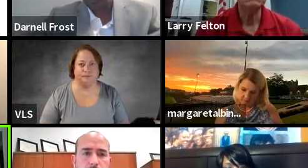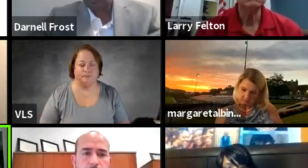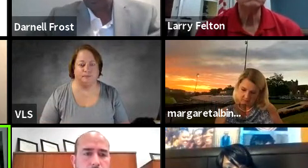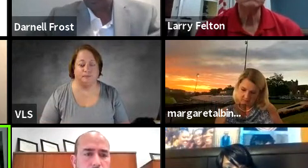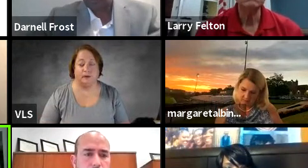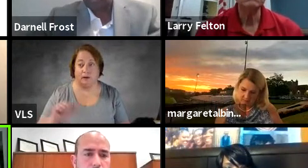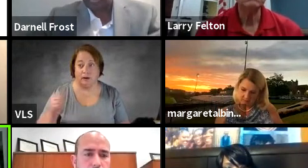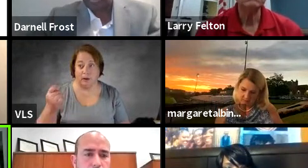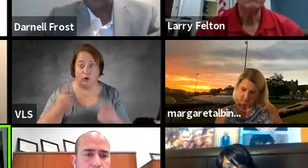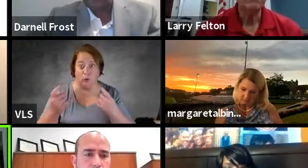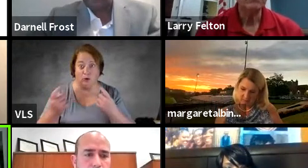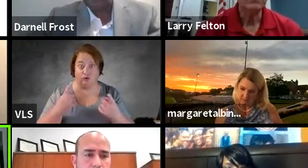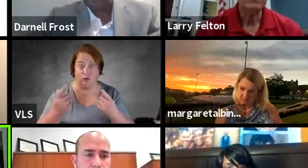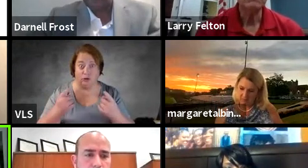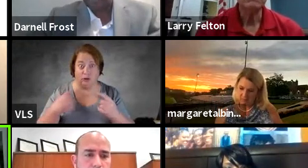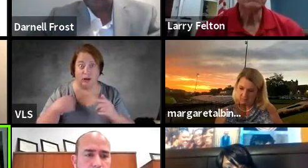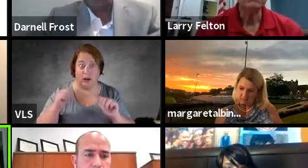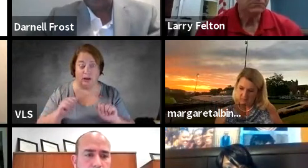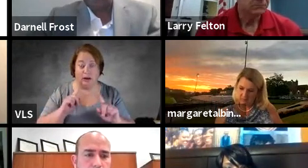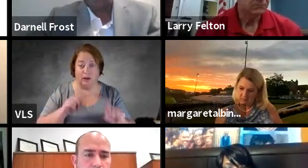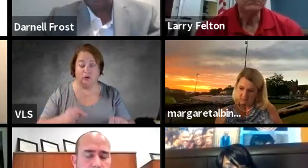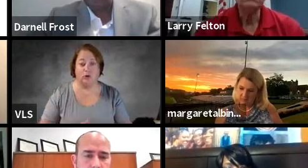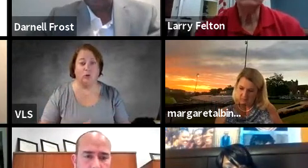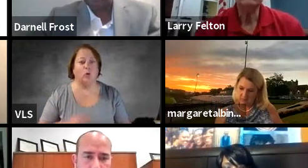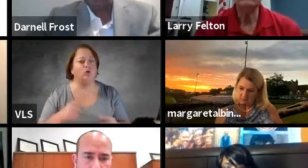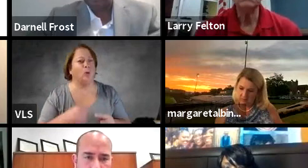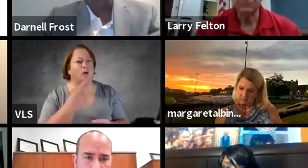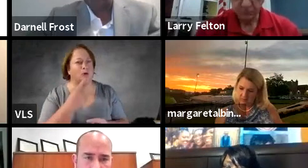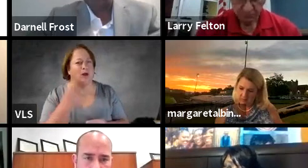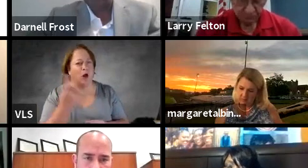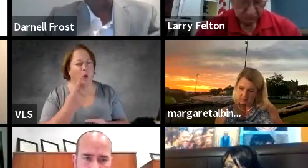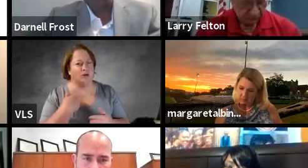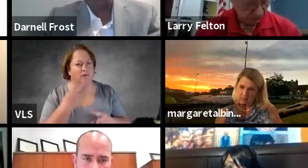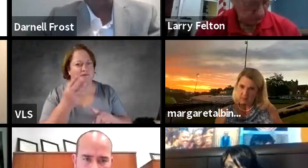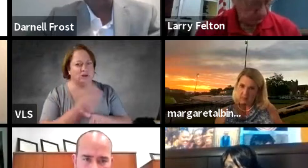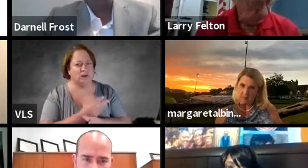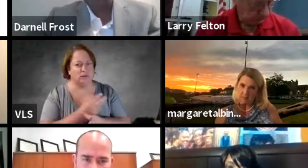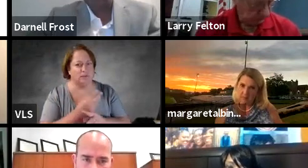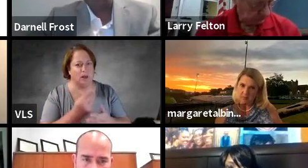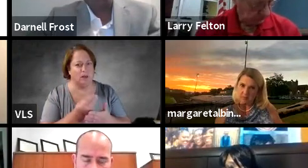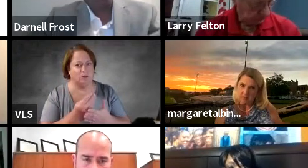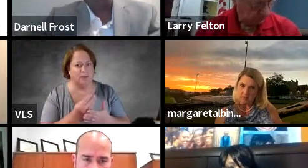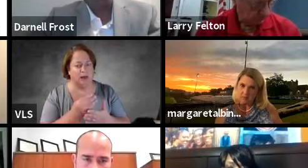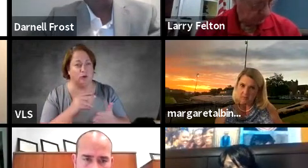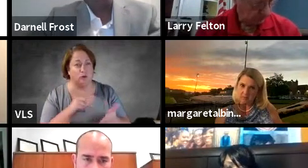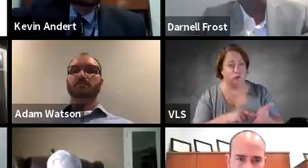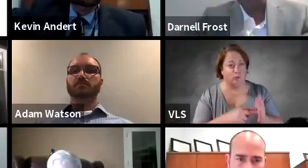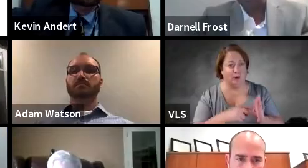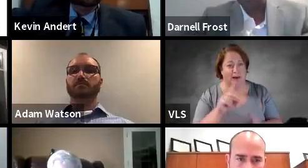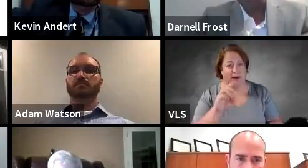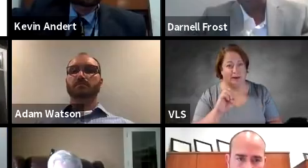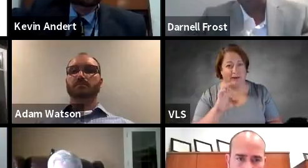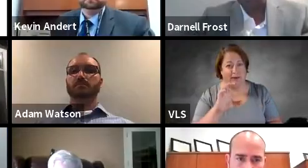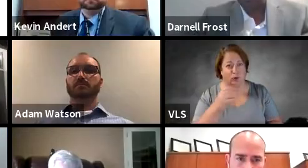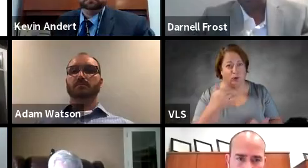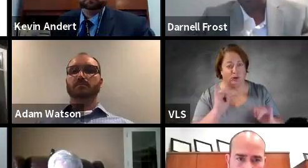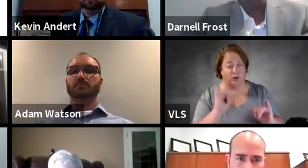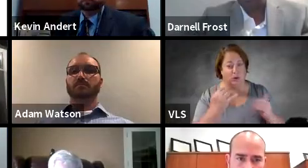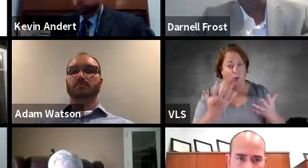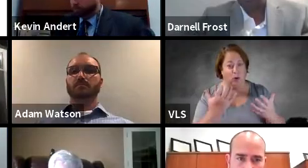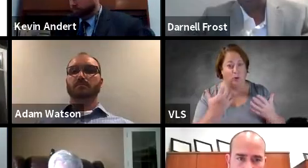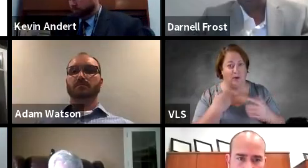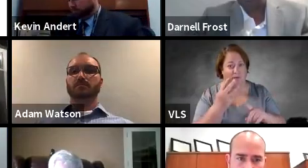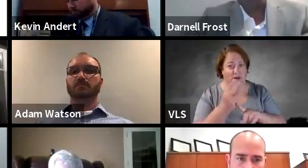Any other questions that I can answer? So when you say always have a 6 month balance, are you saying that in December you still want to have a